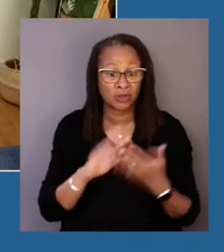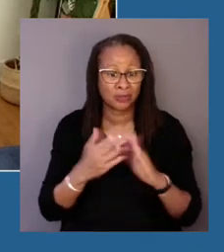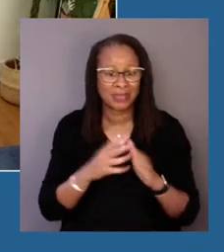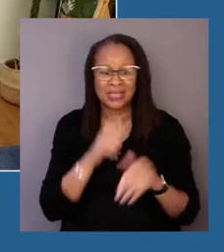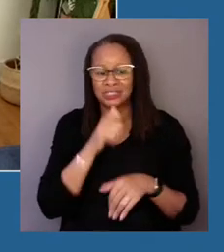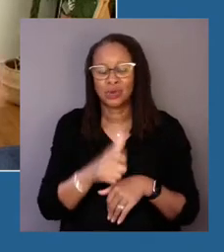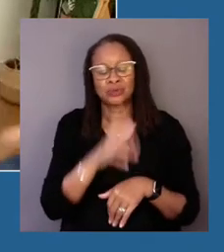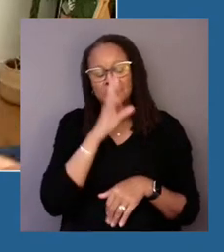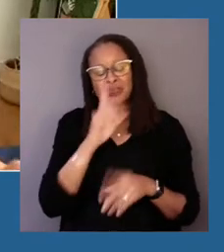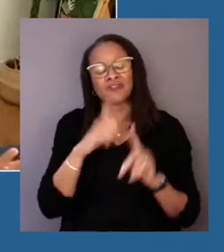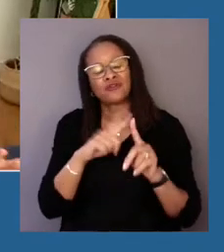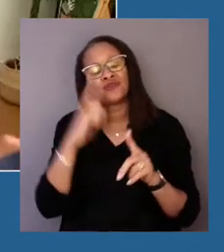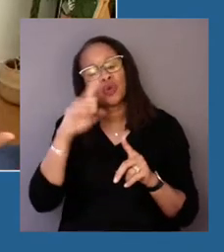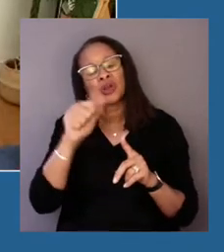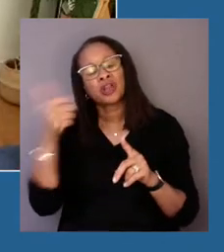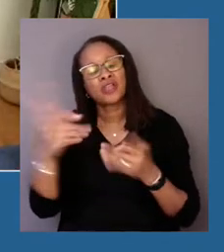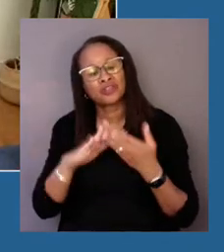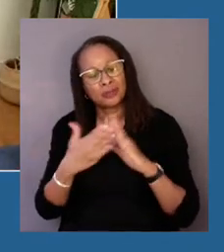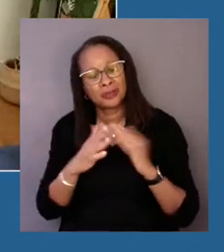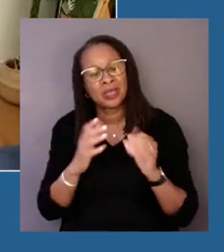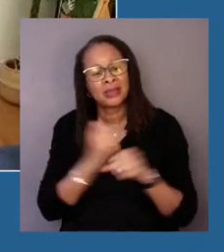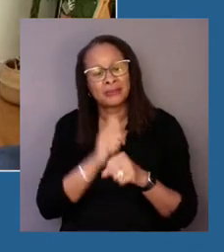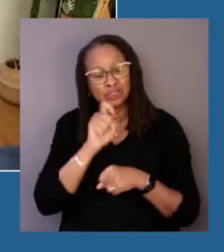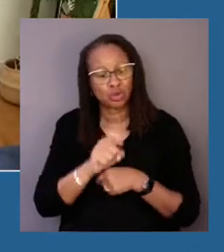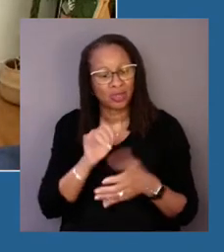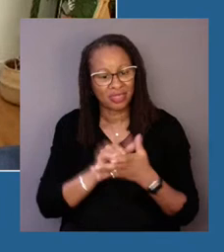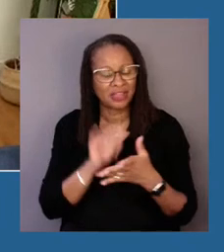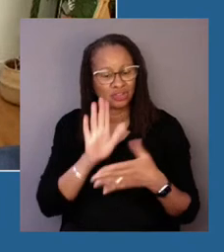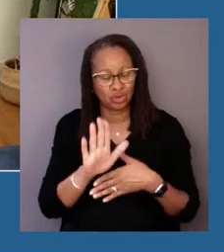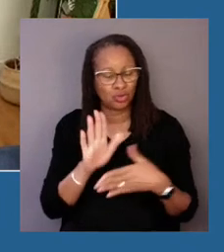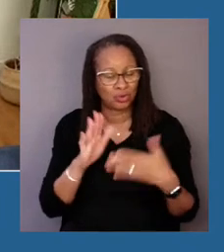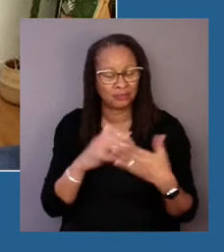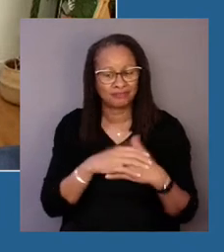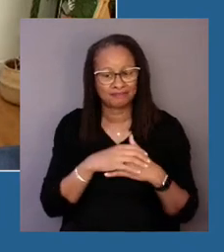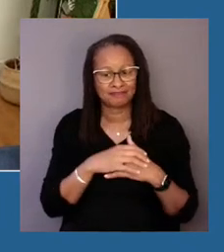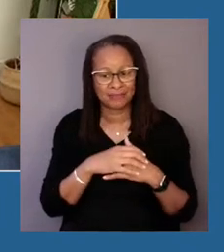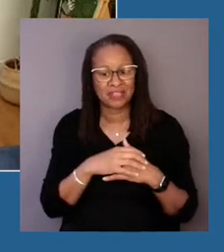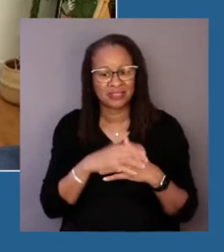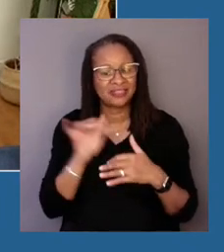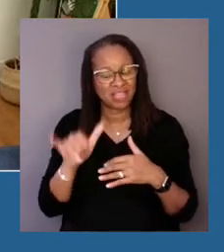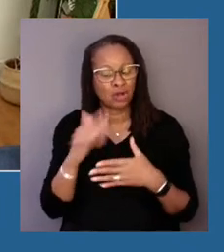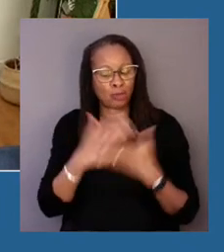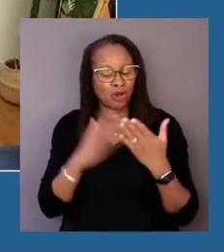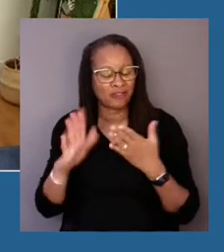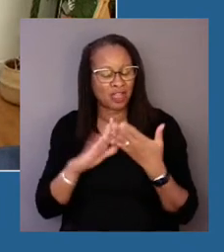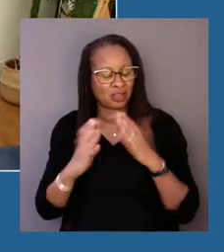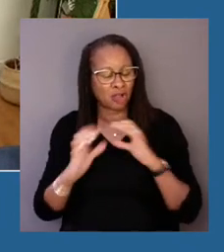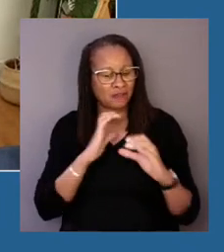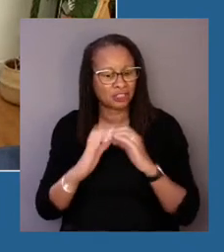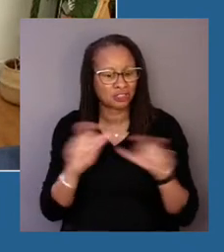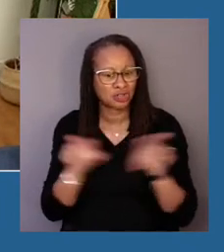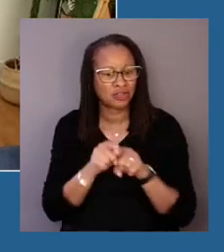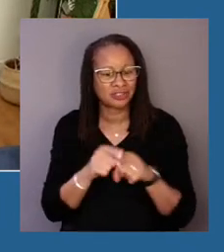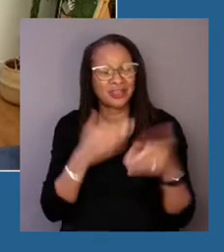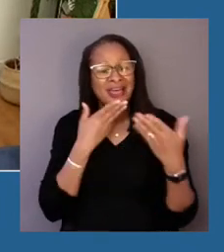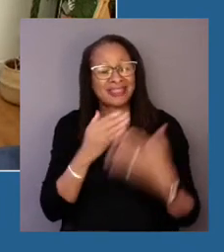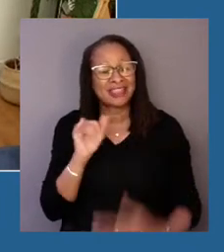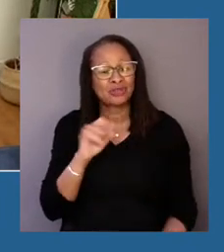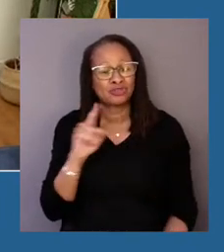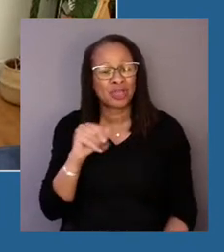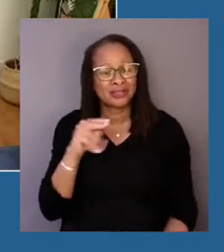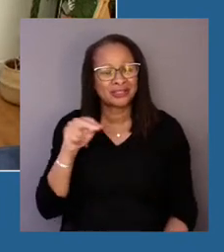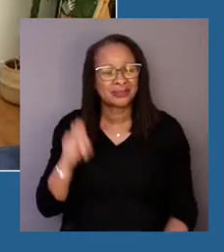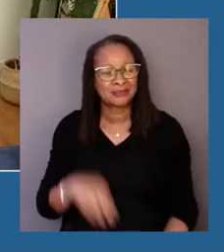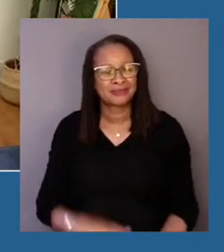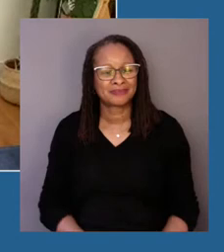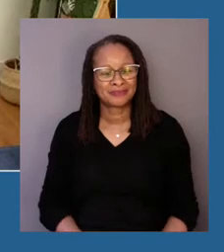of anyone else if you can. Just make sure that they're, you know, they're a part of that conversation. Yeah. Thank you, Jasmine. Thank you. That